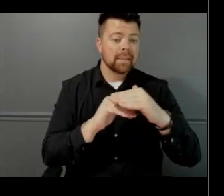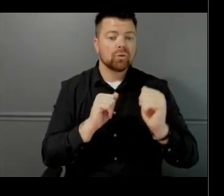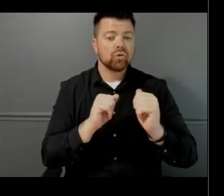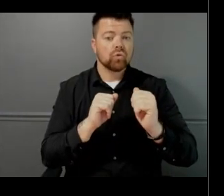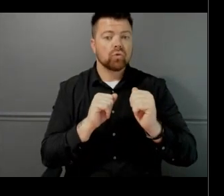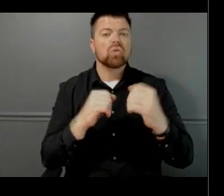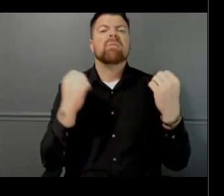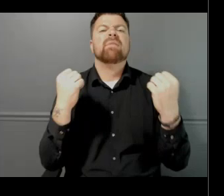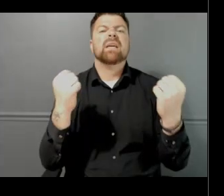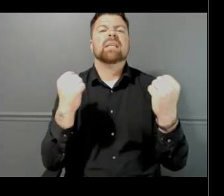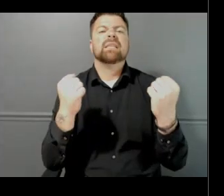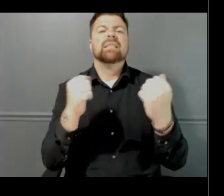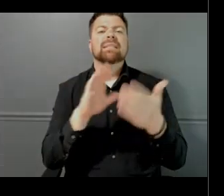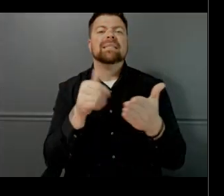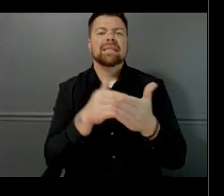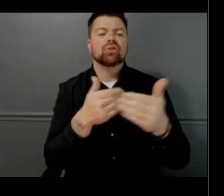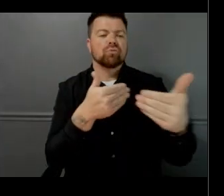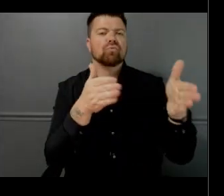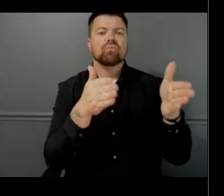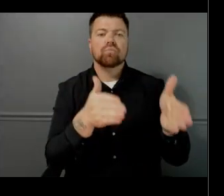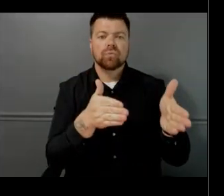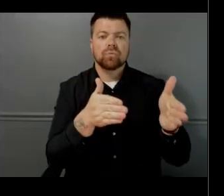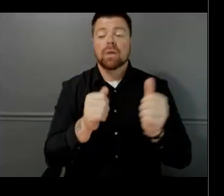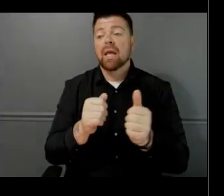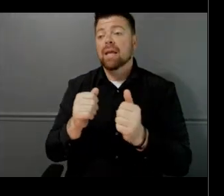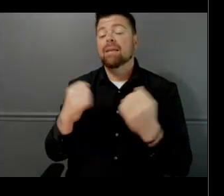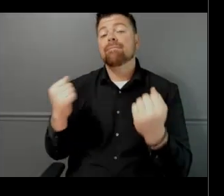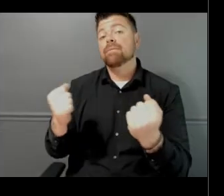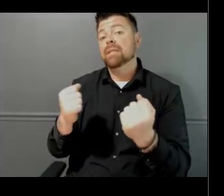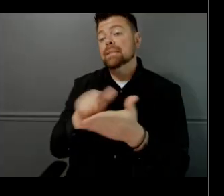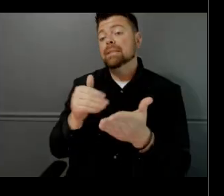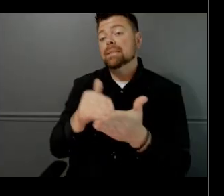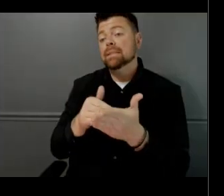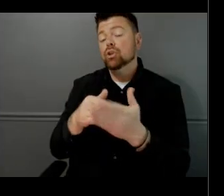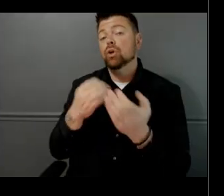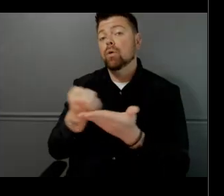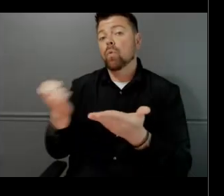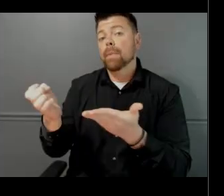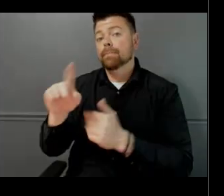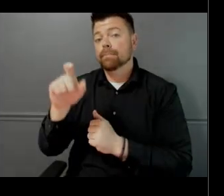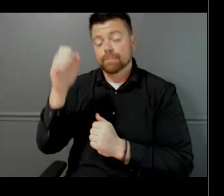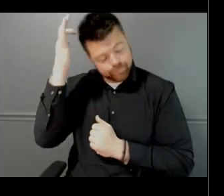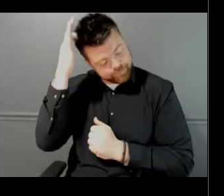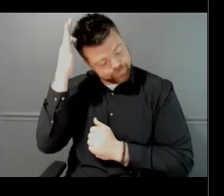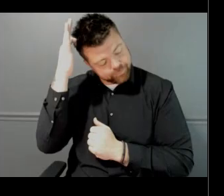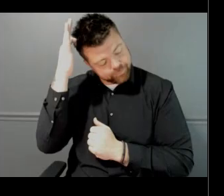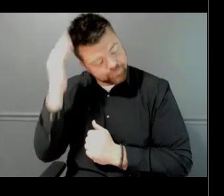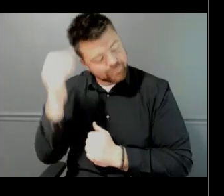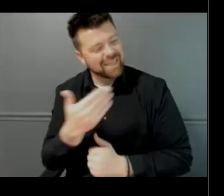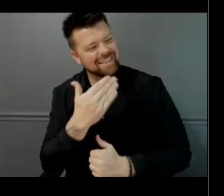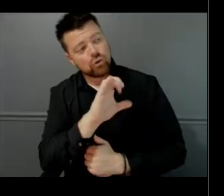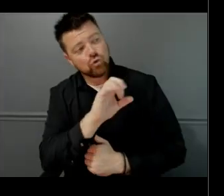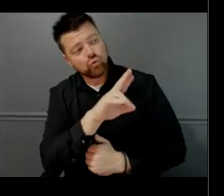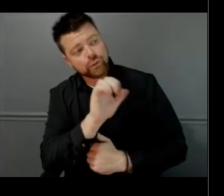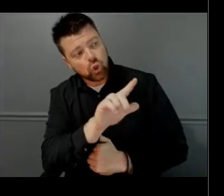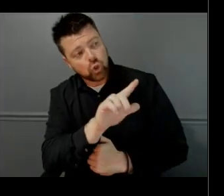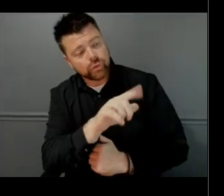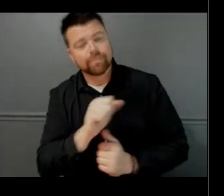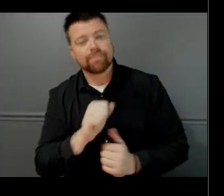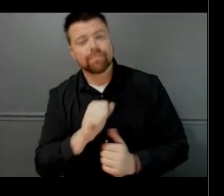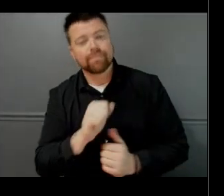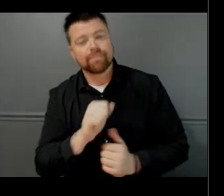fitness centers and fitness center equipment? Thank you for that, Crystal.